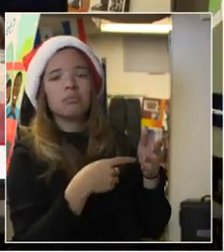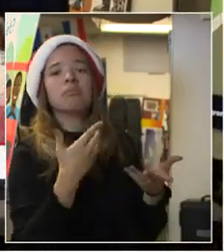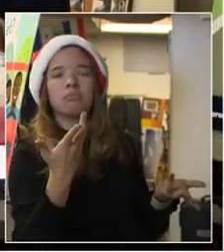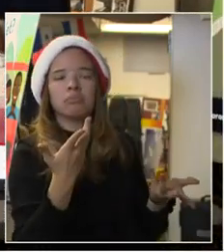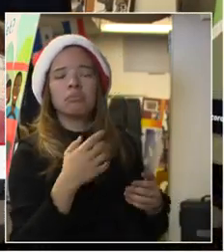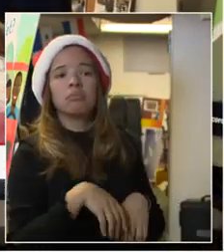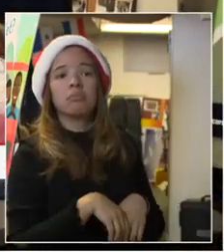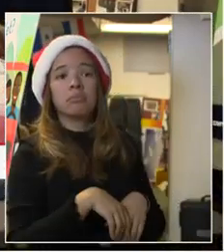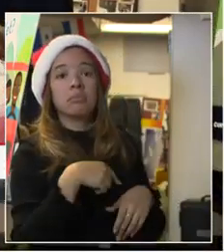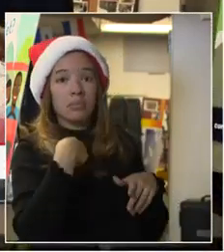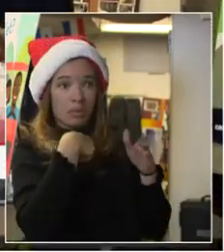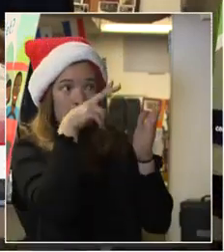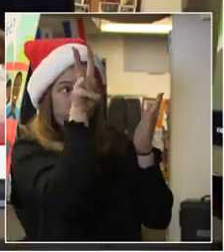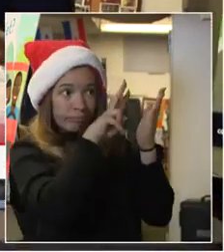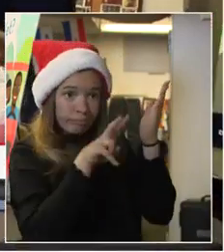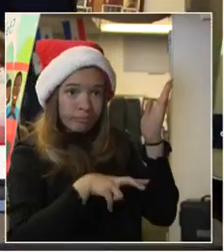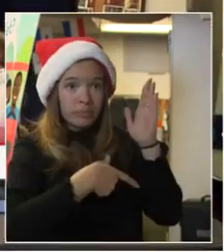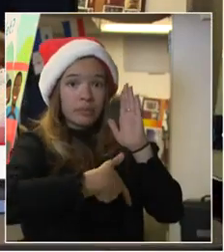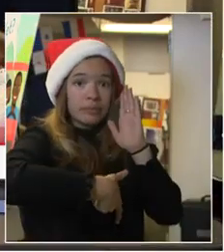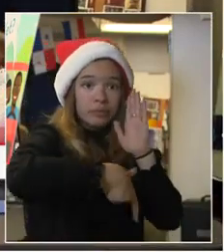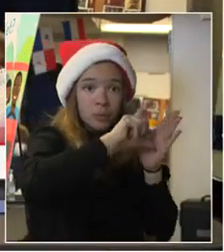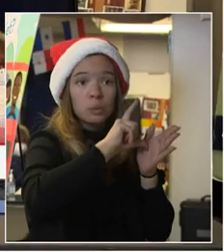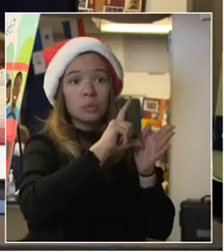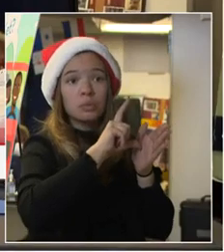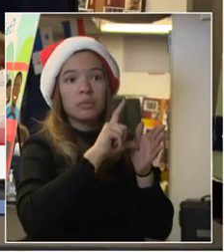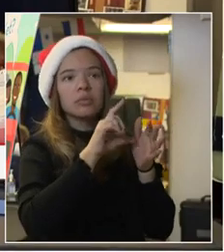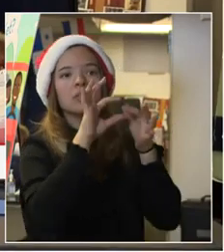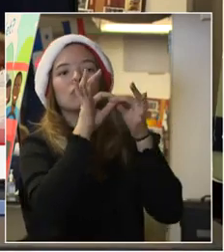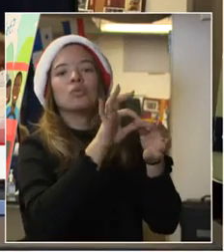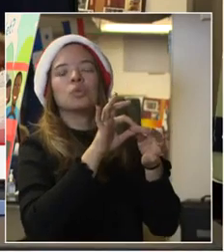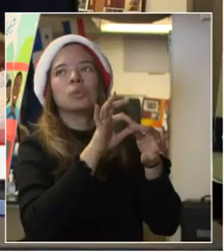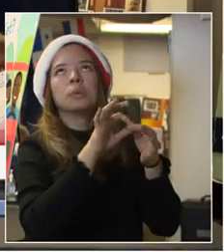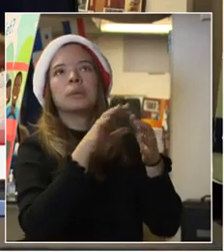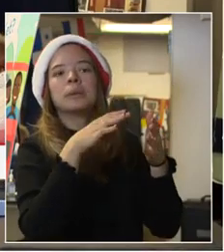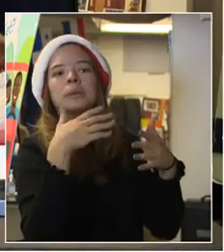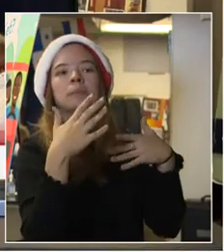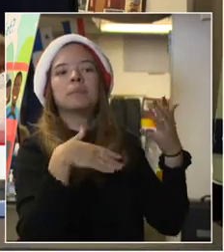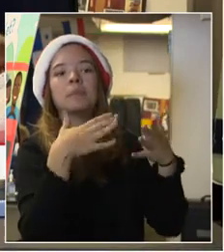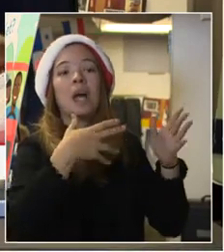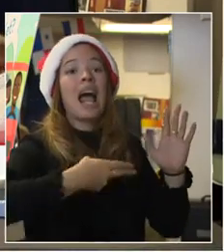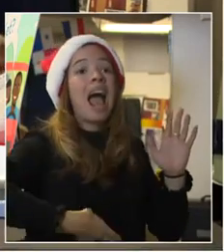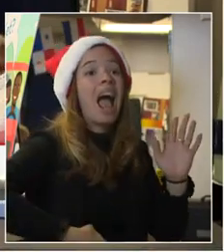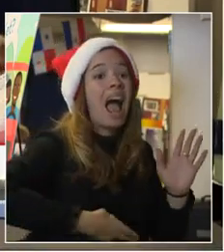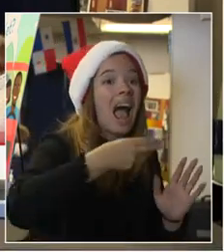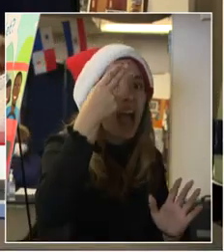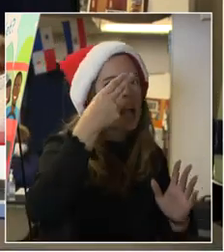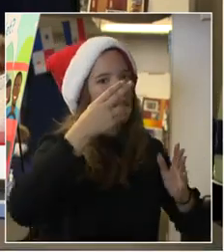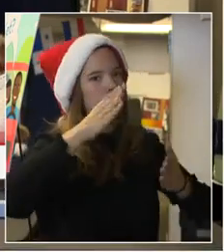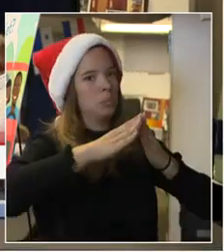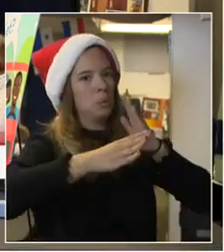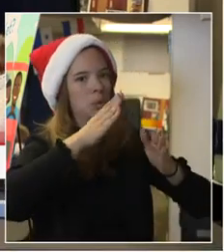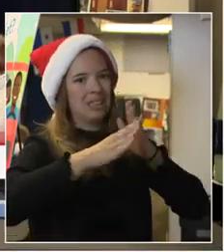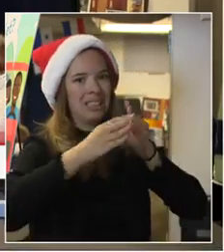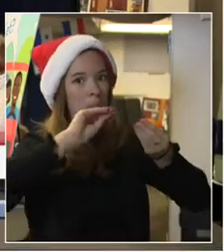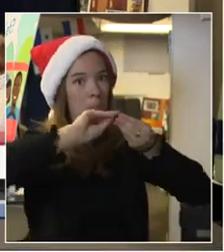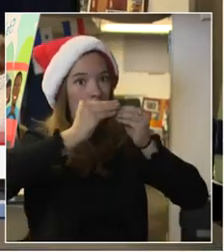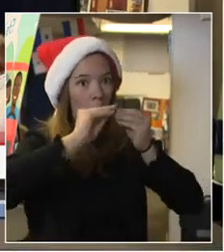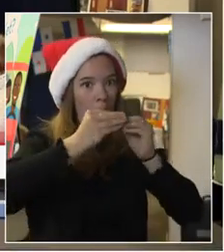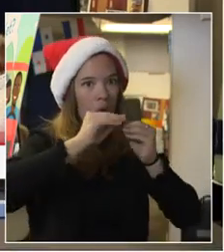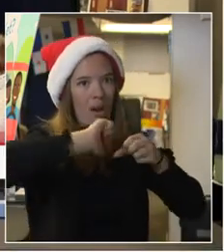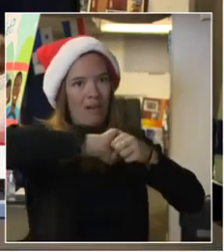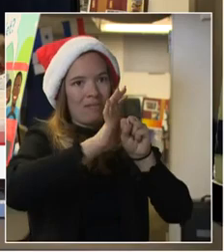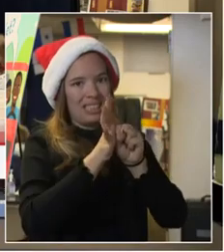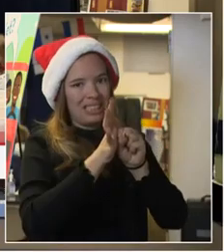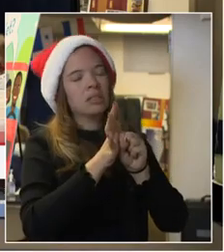review that, it makes reference to when there is high community levels, then they are recommending